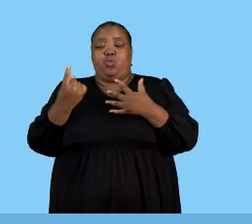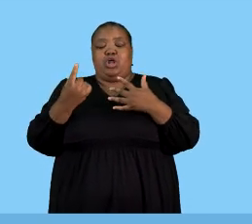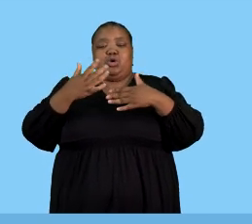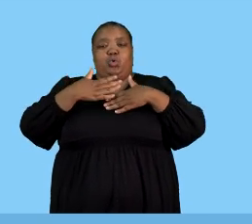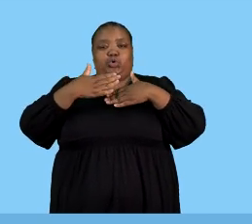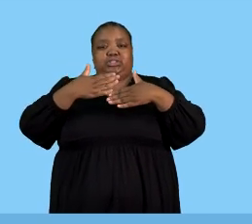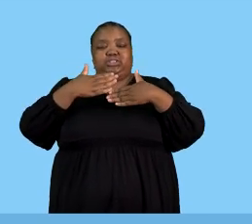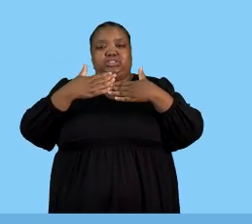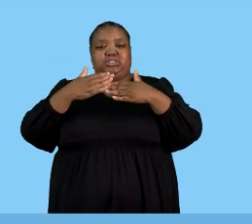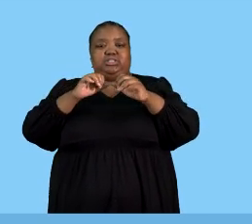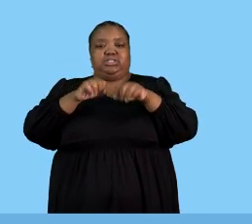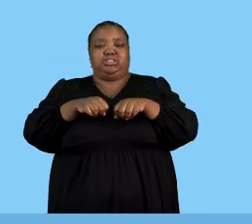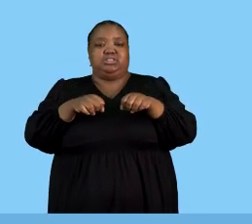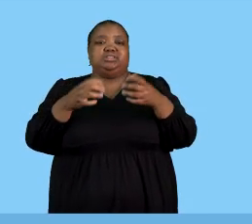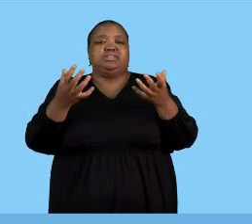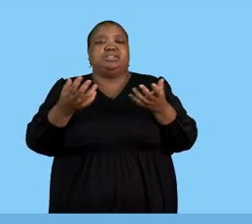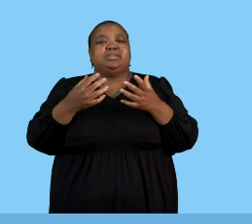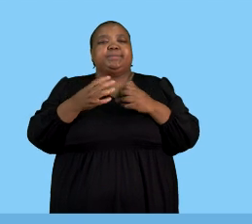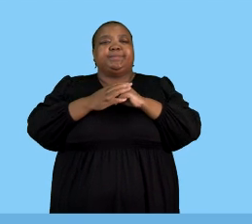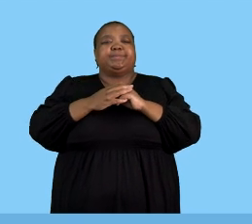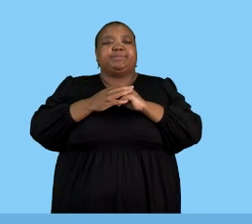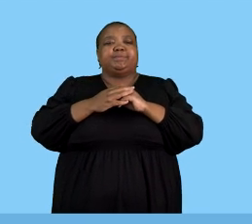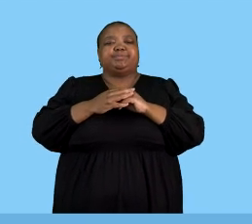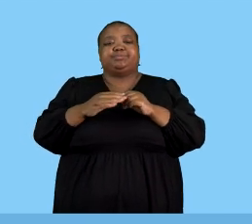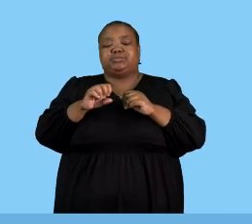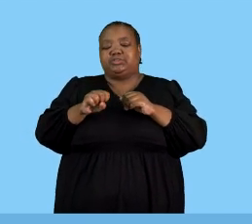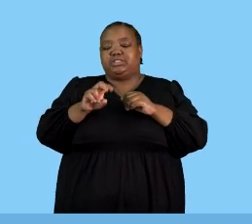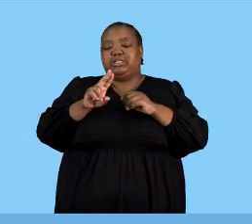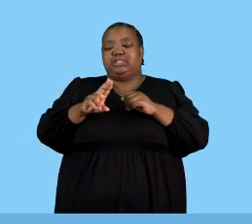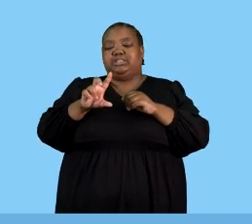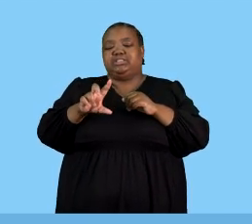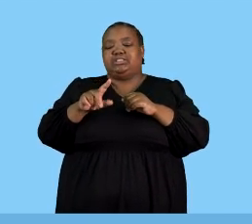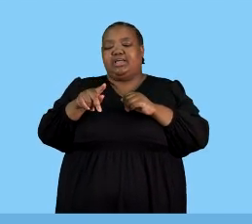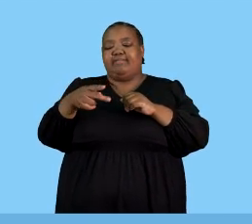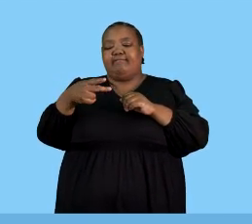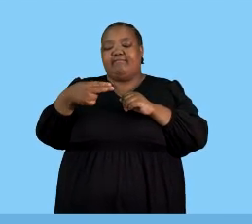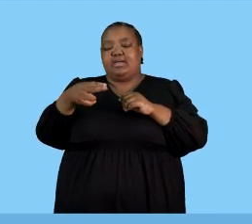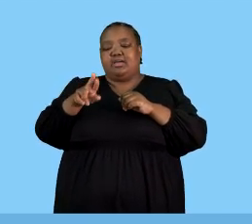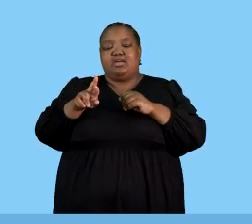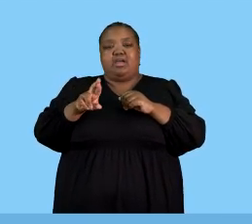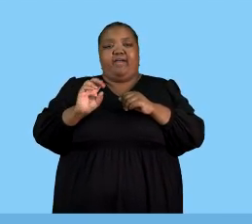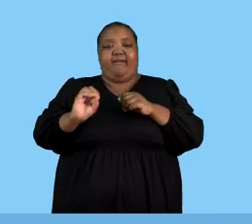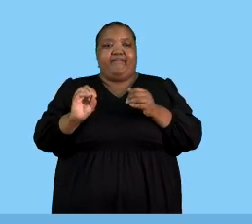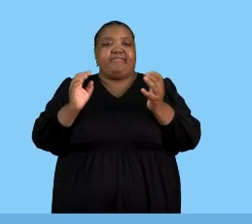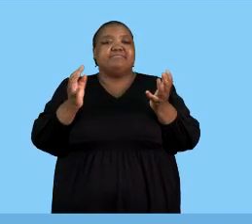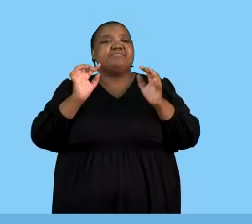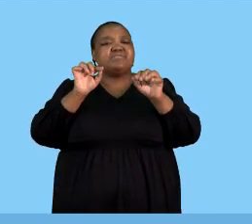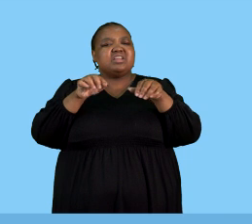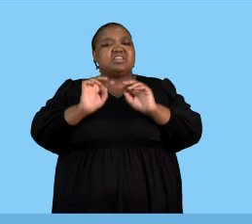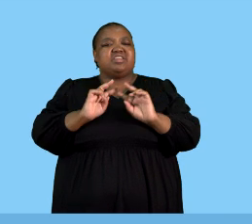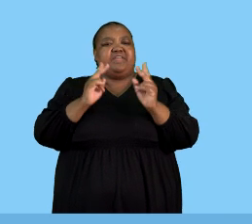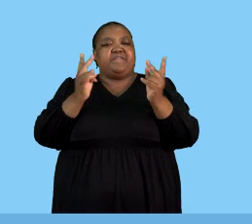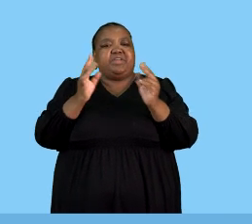atom. Then we have glucose, hydrogen peroxide, and then also have sulfur dioxide. So all of these compounds, they each have